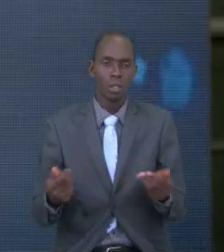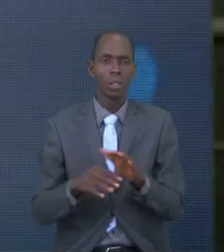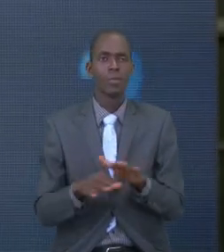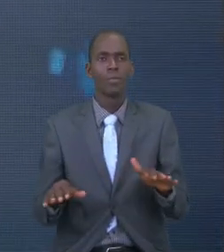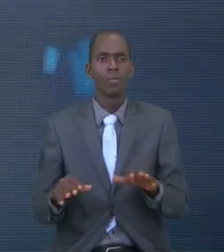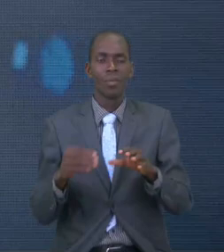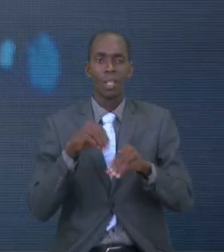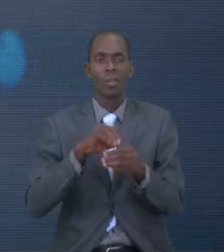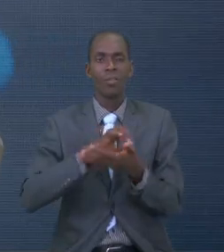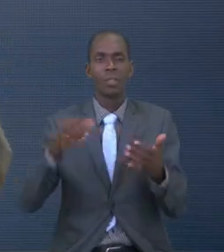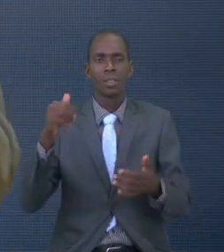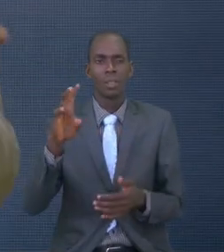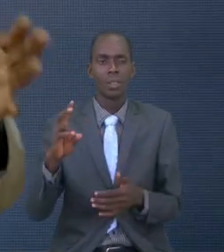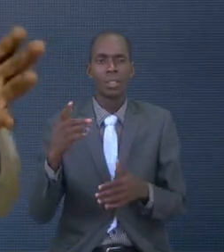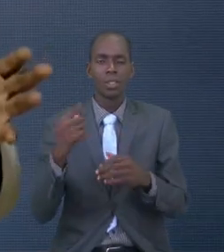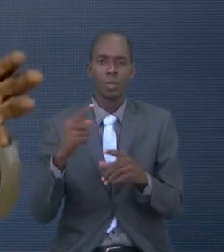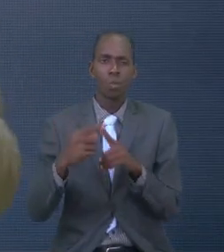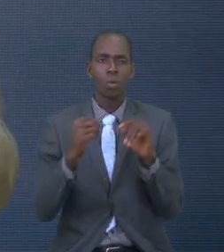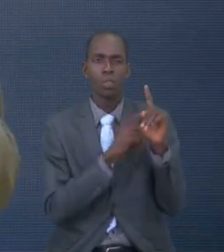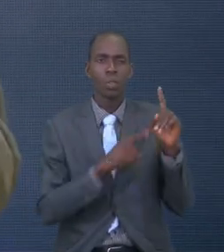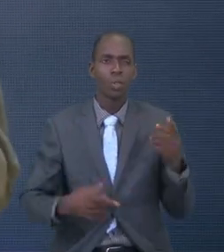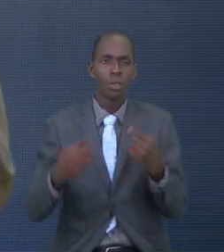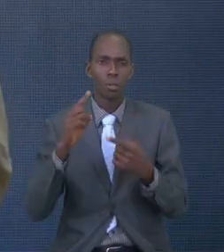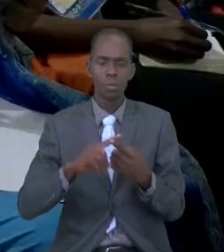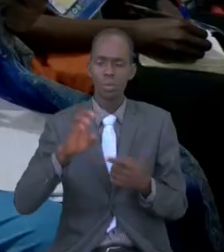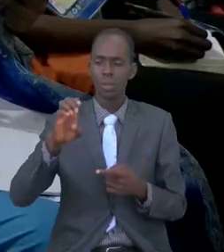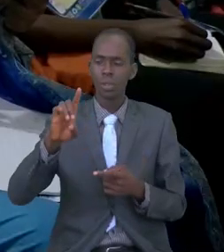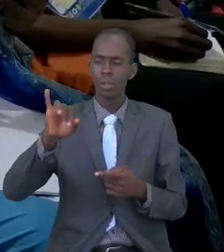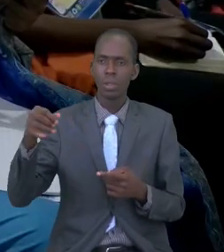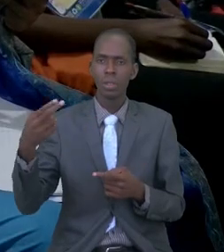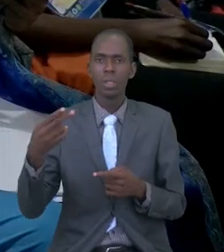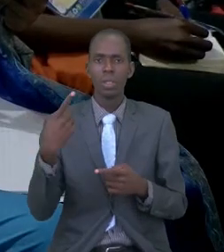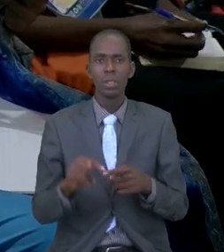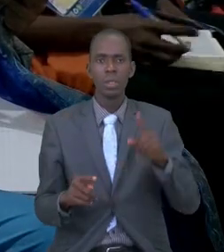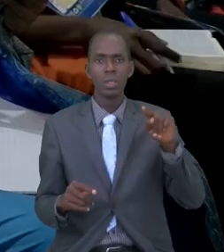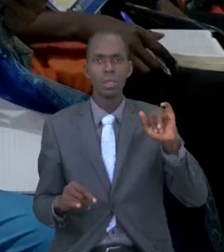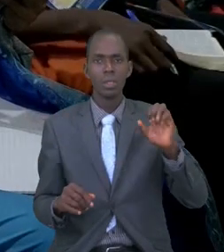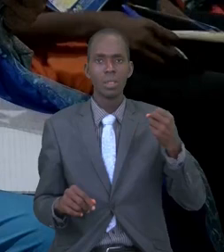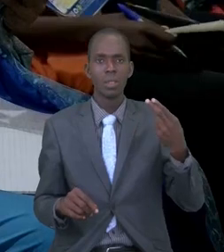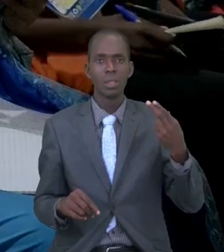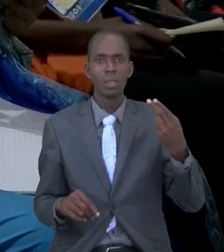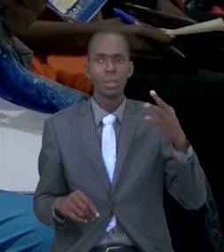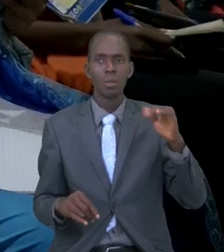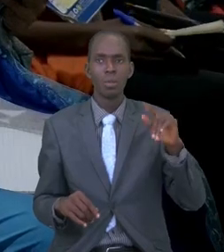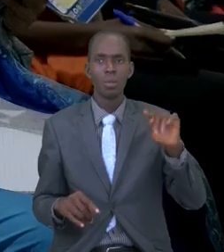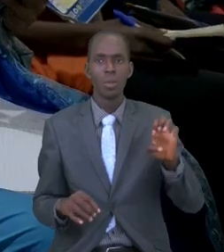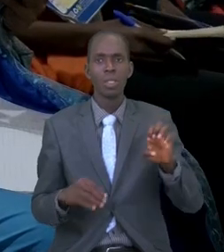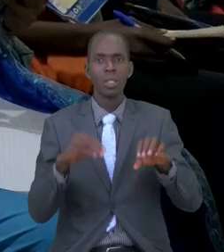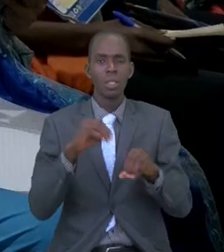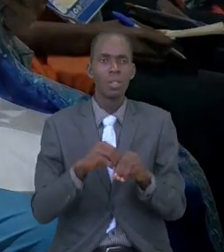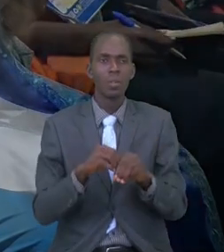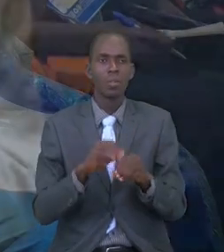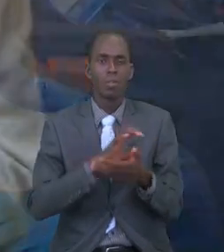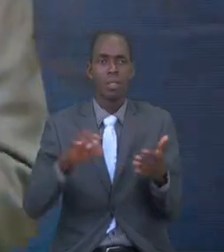Lord came to Elijah, the Tishbite, saying, verse 18, arise,